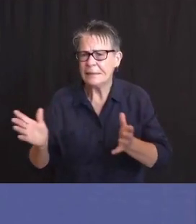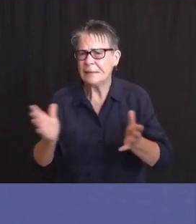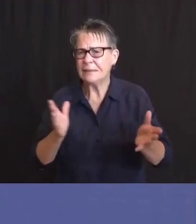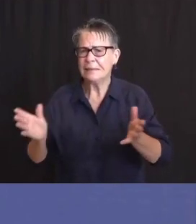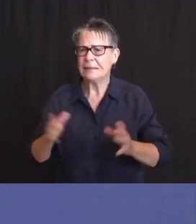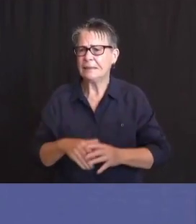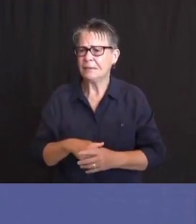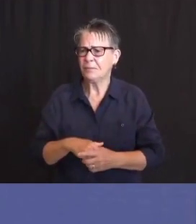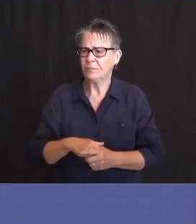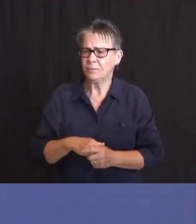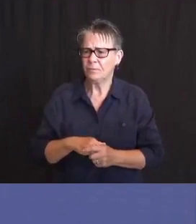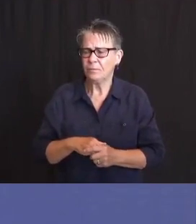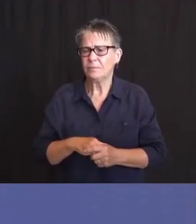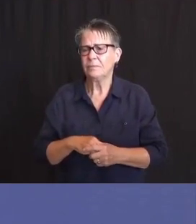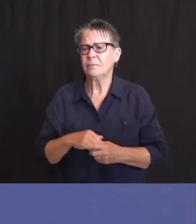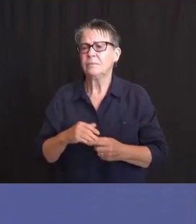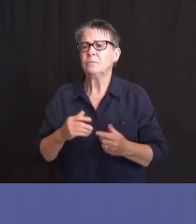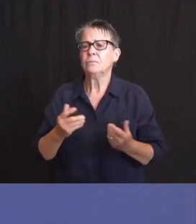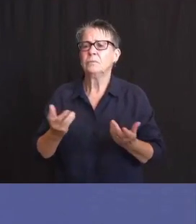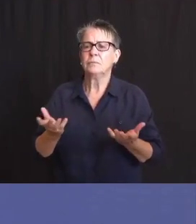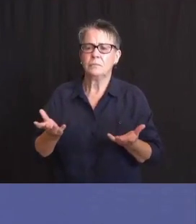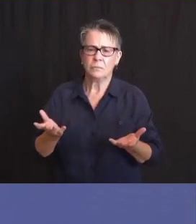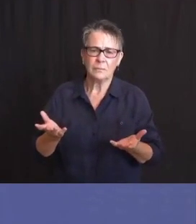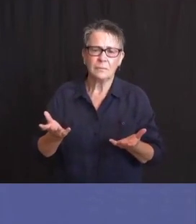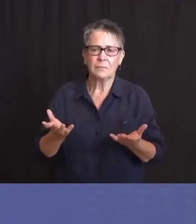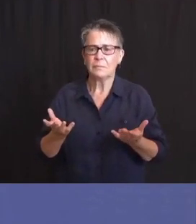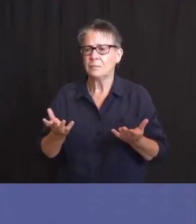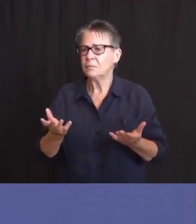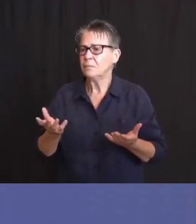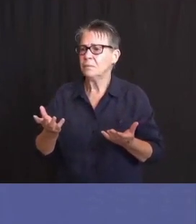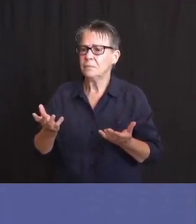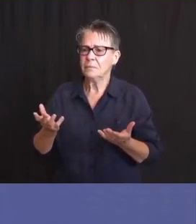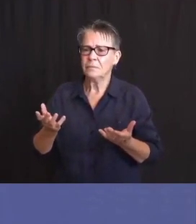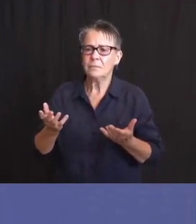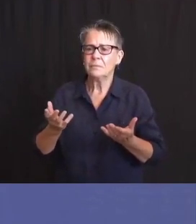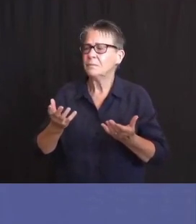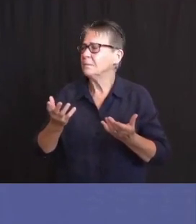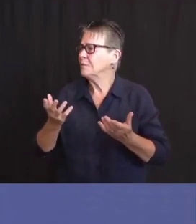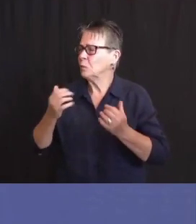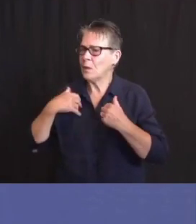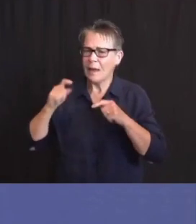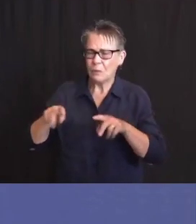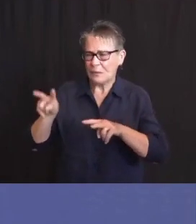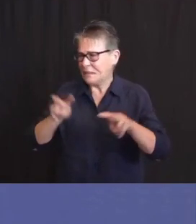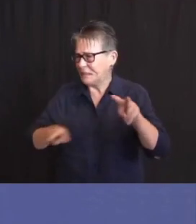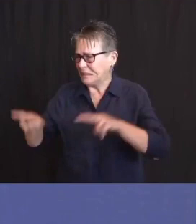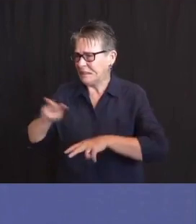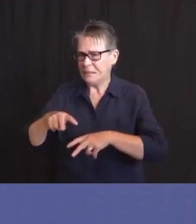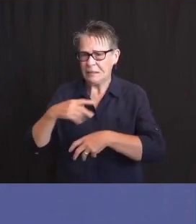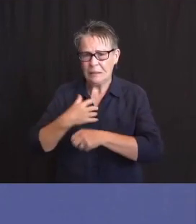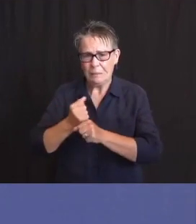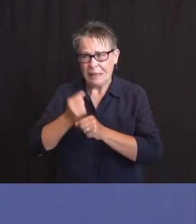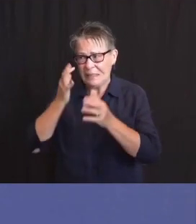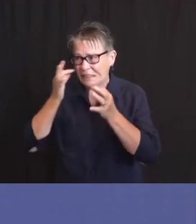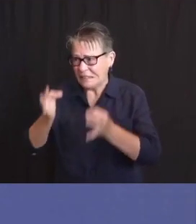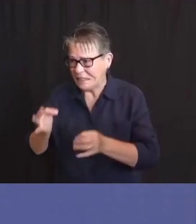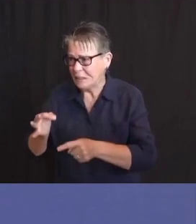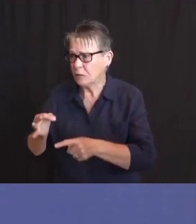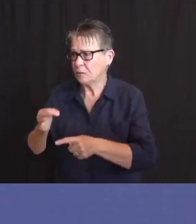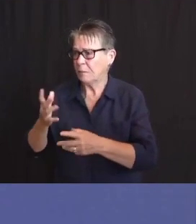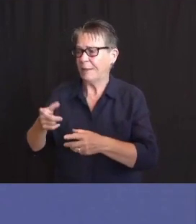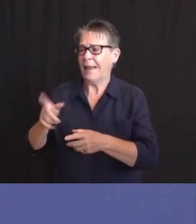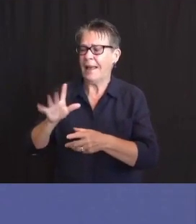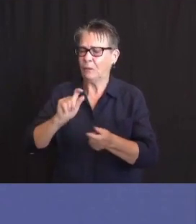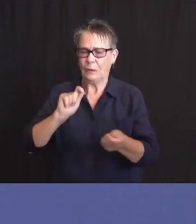make decisions iteratively as we go forward. Thirdly, remember that we have 3 big principles. Number